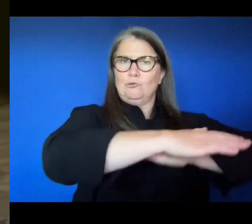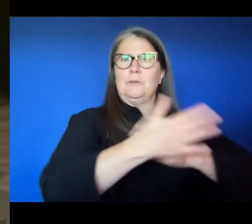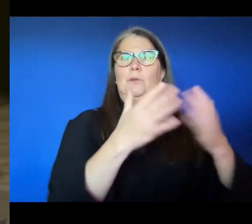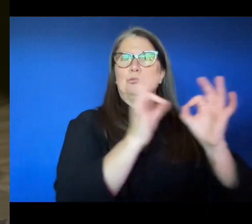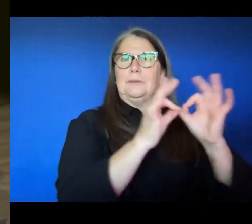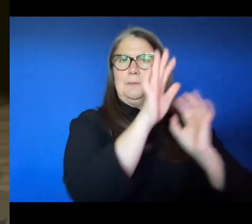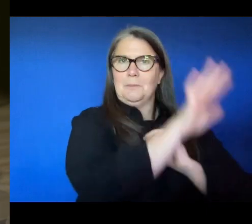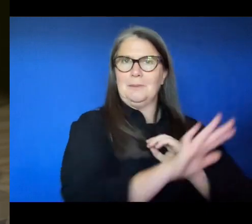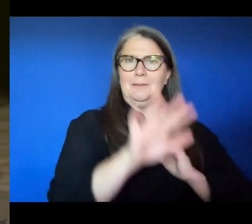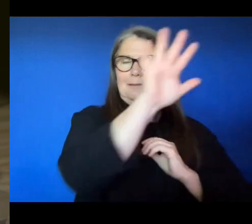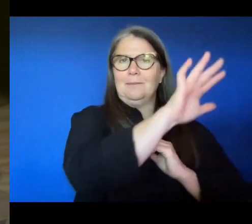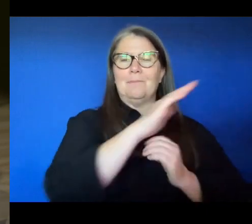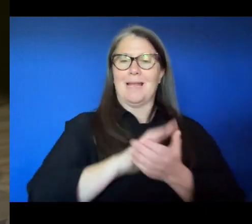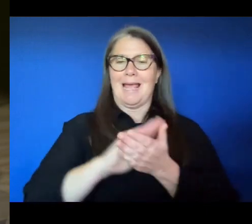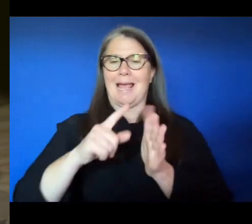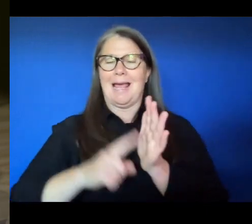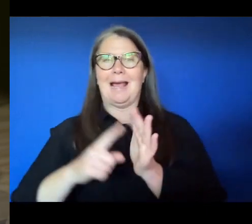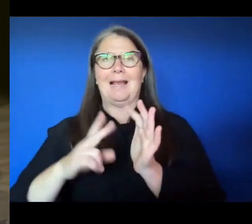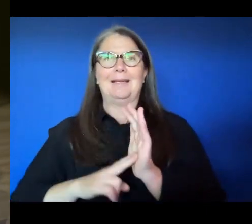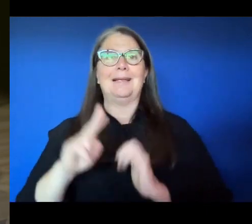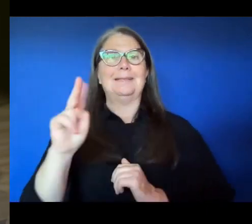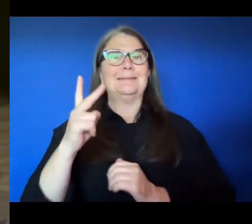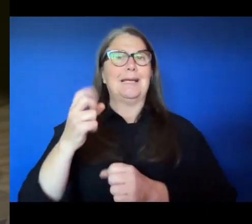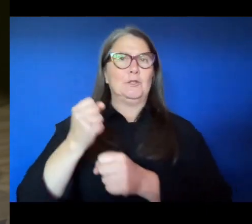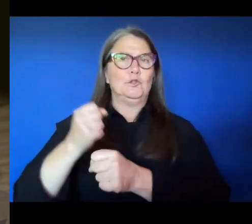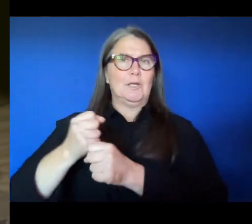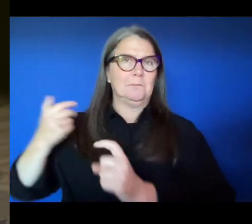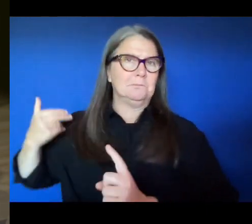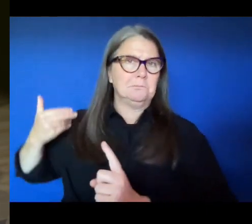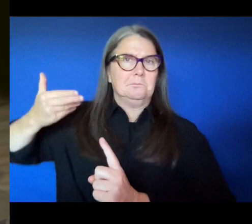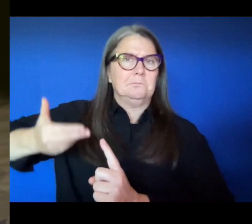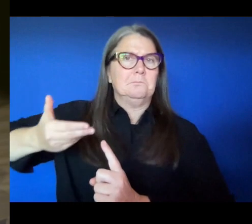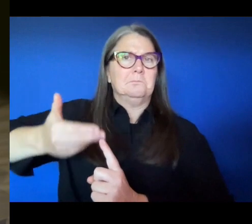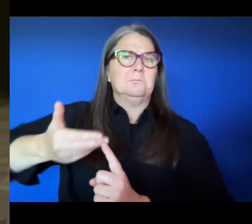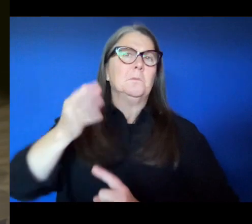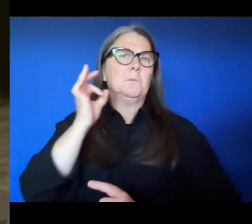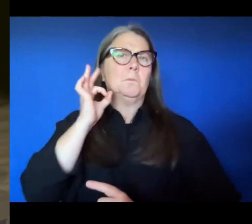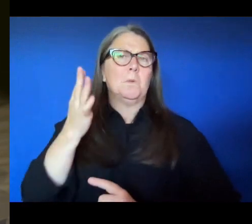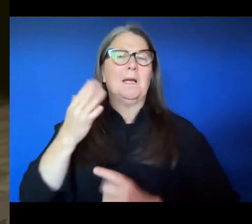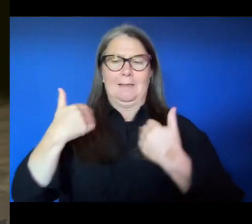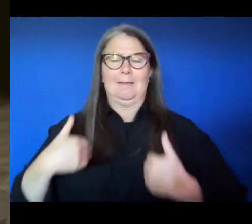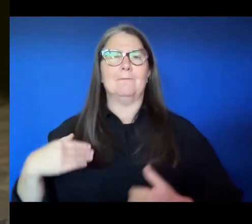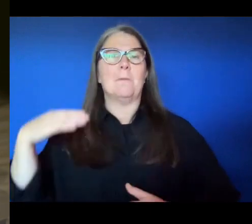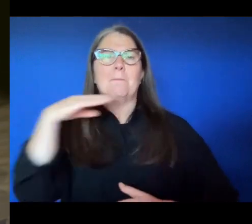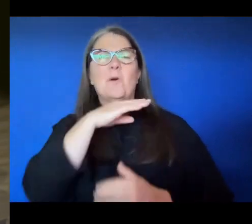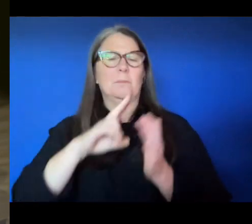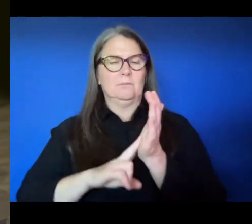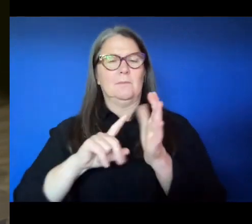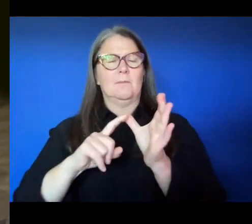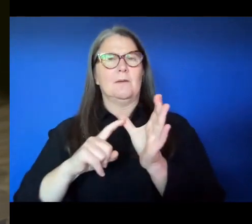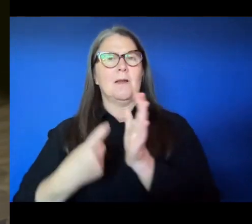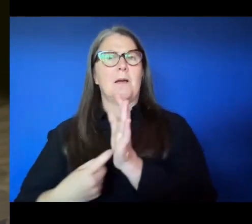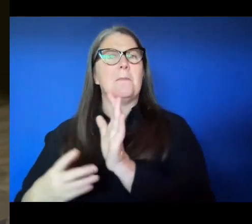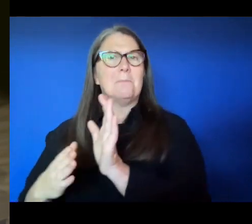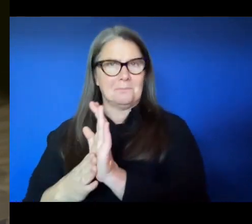Anglo descent living in Naarm, otherwise known as Melbourne. Judy and Helen's exhibition, of which you can sort of see some footage at